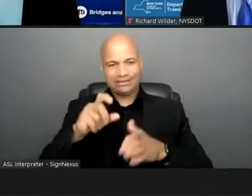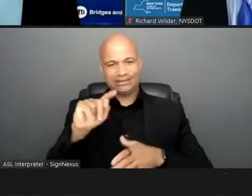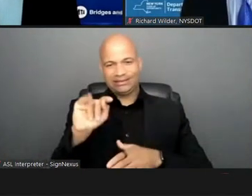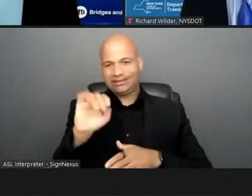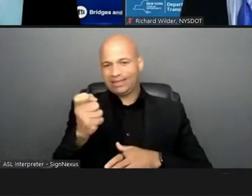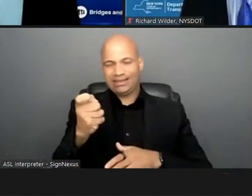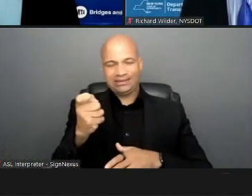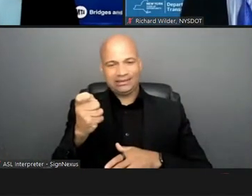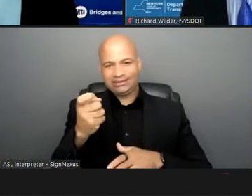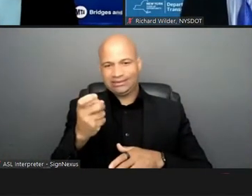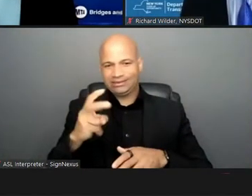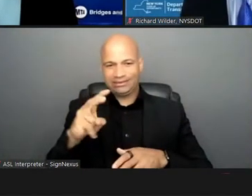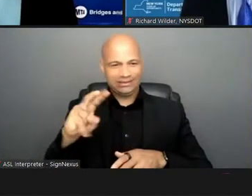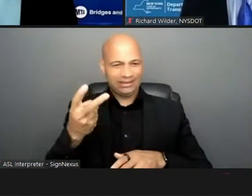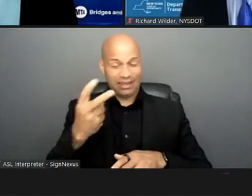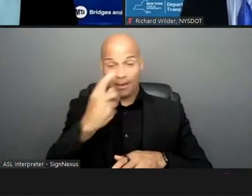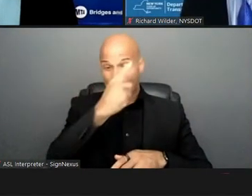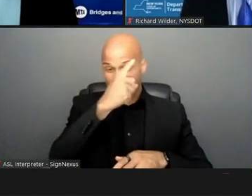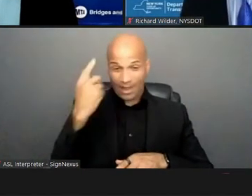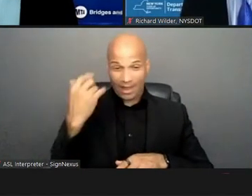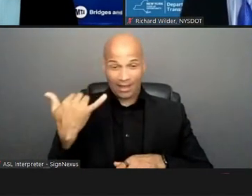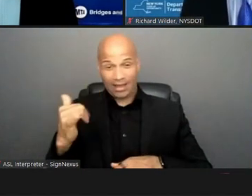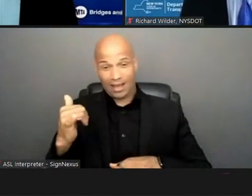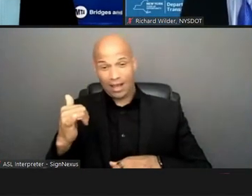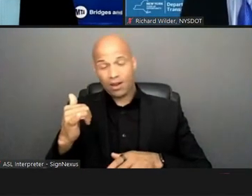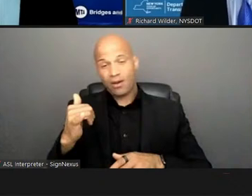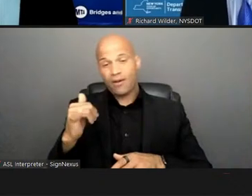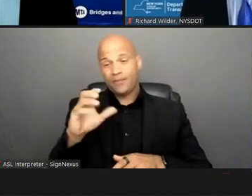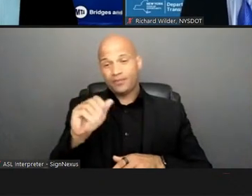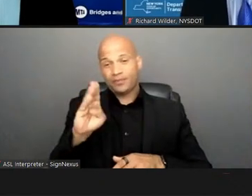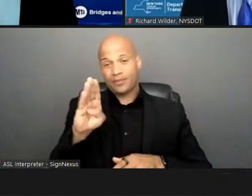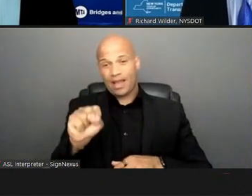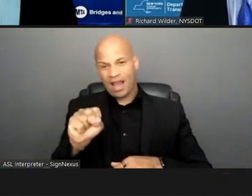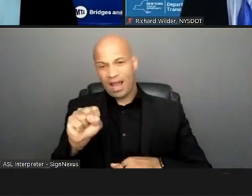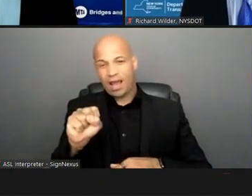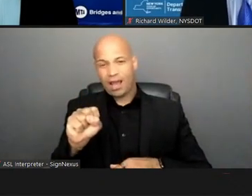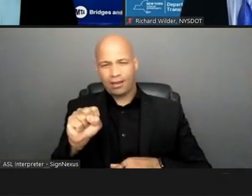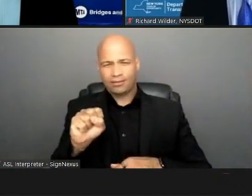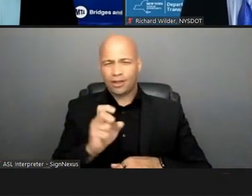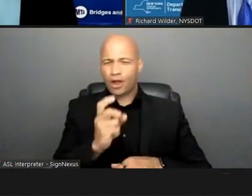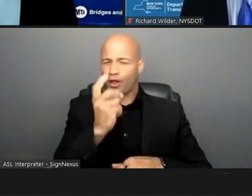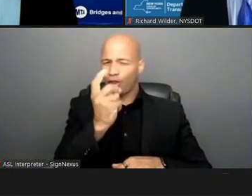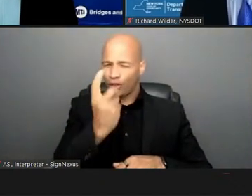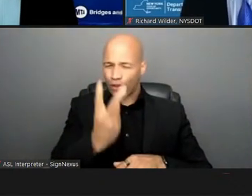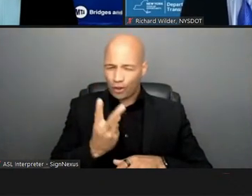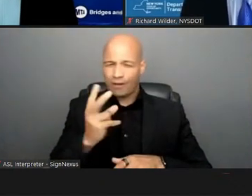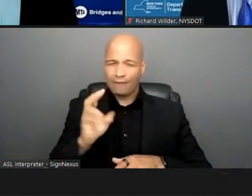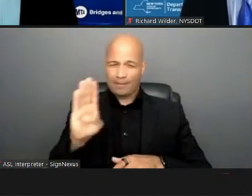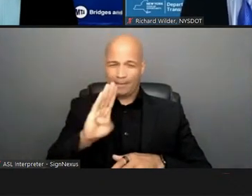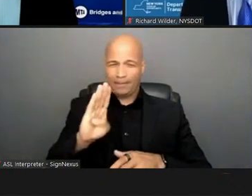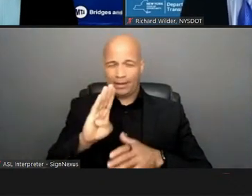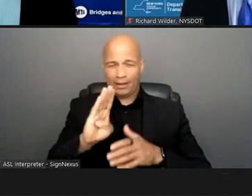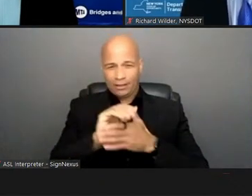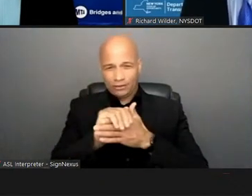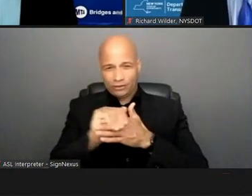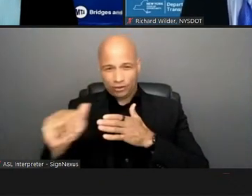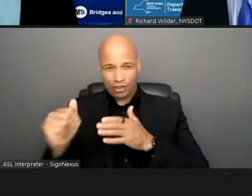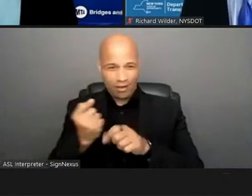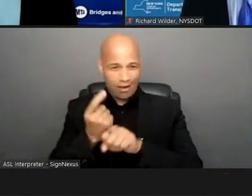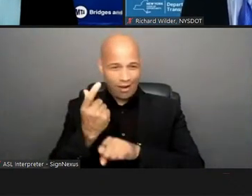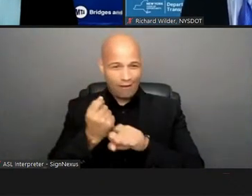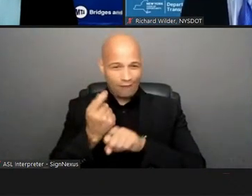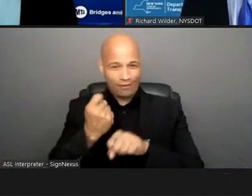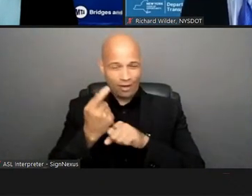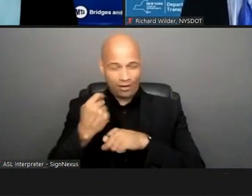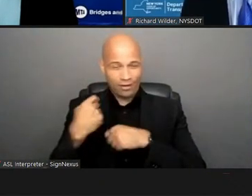black and yellow cars in New York City have been generating a third of a billion dollars per year since the congestion pricing surcharge was first